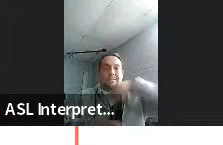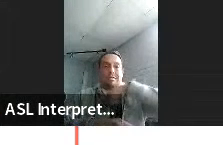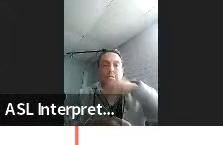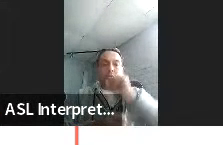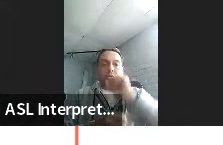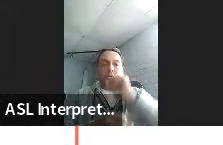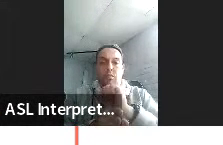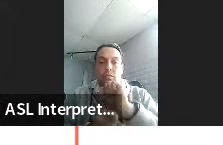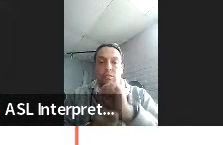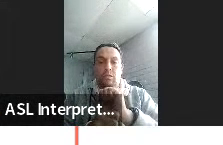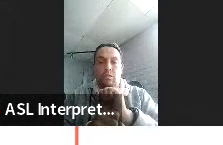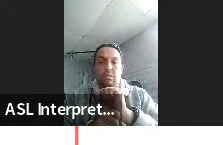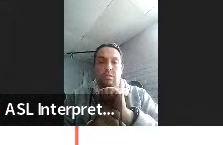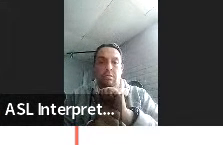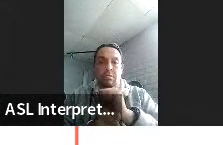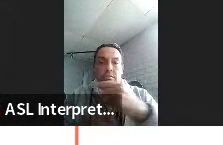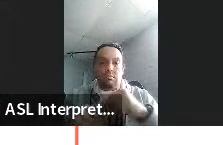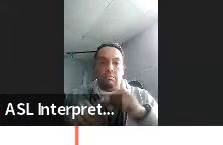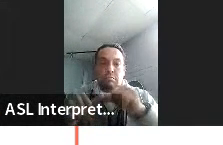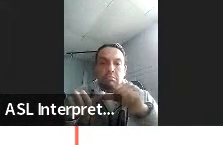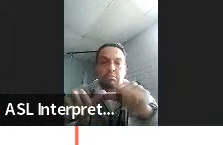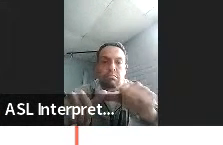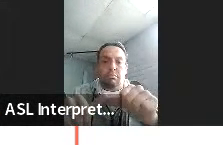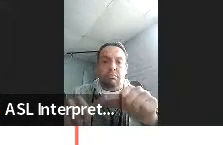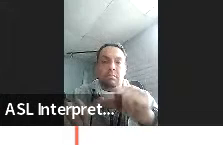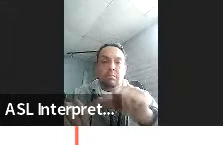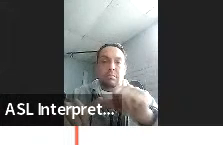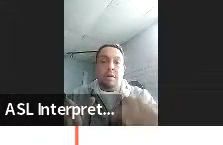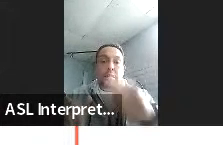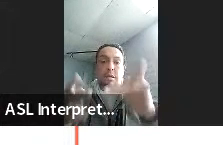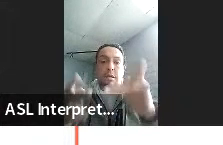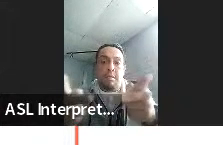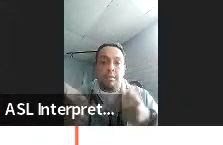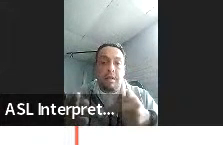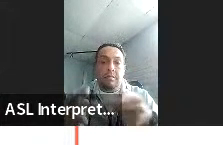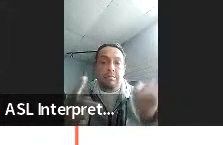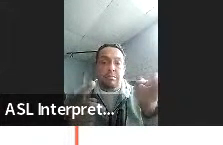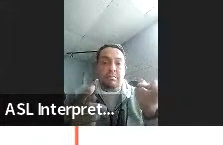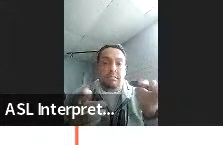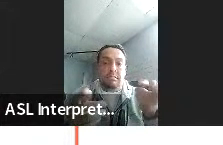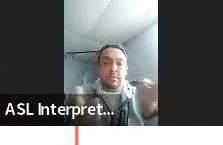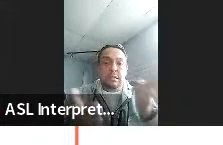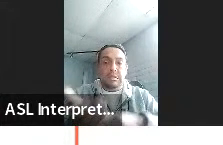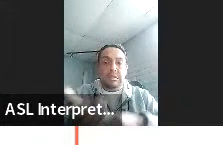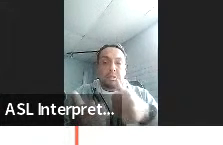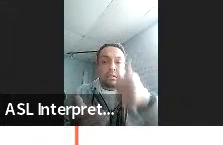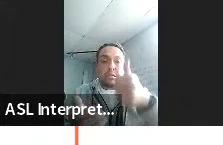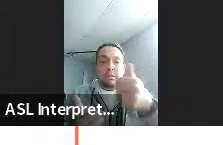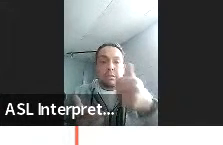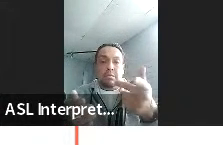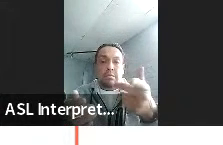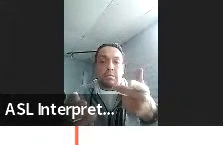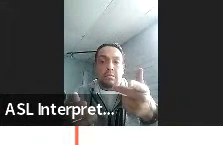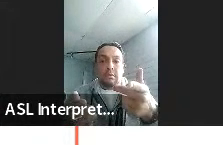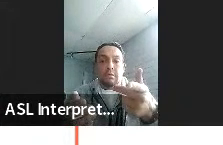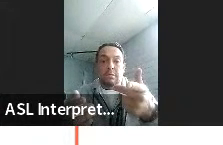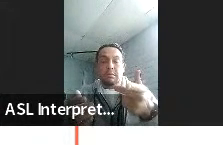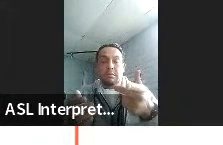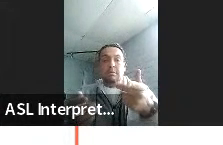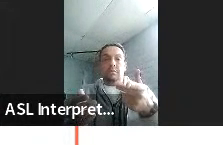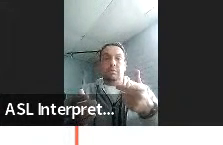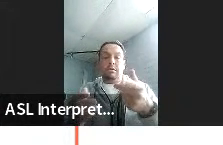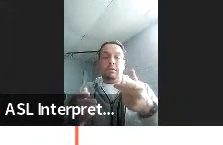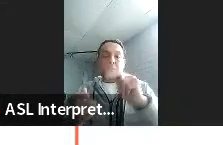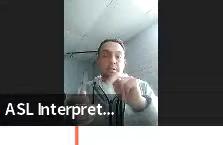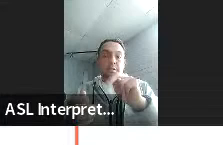where I would encourage you to sign up is we'll have both updates on our website as well as a regular newsletter that we put